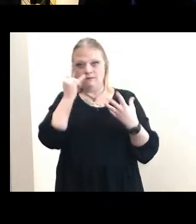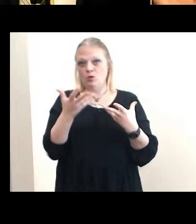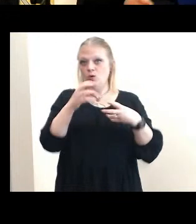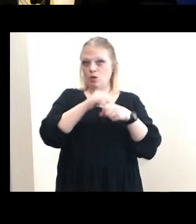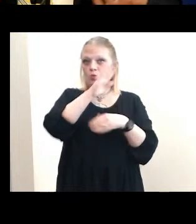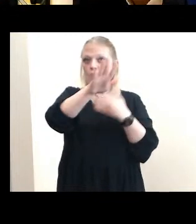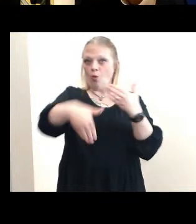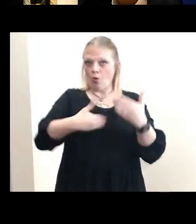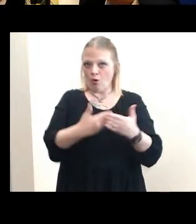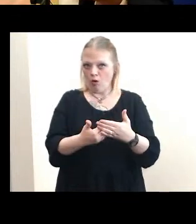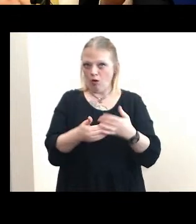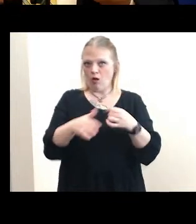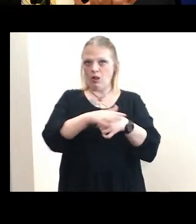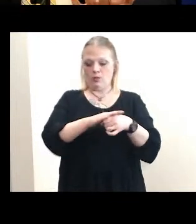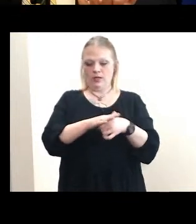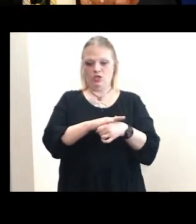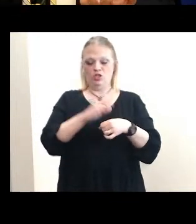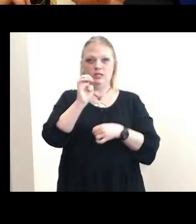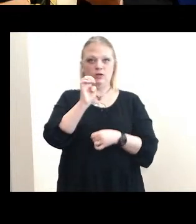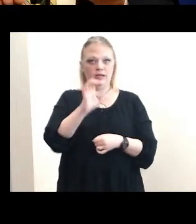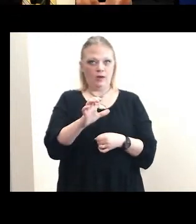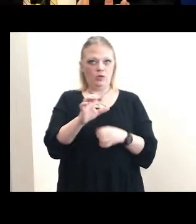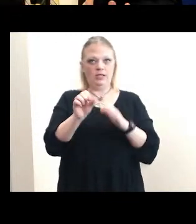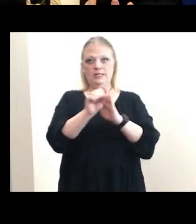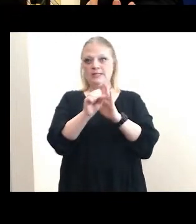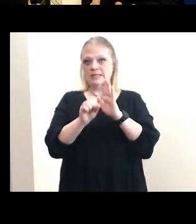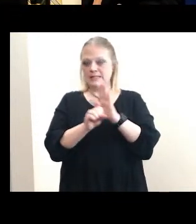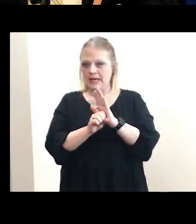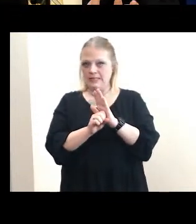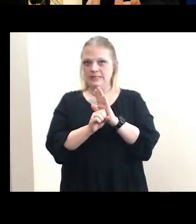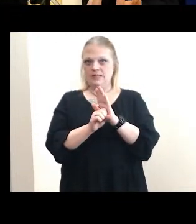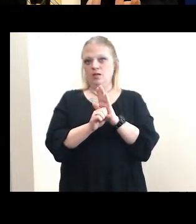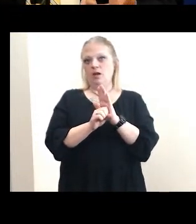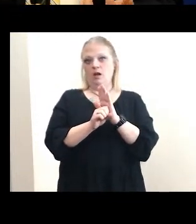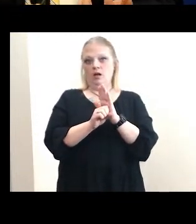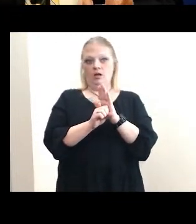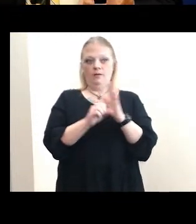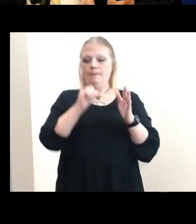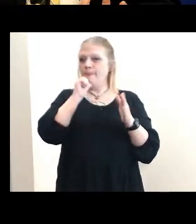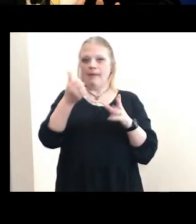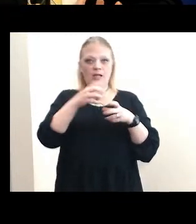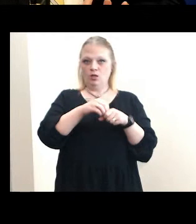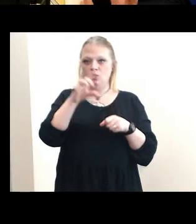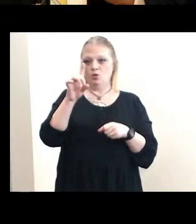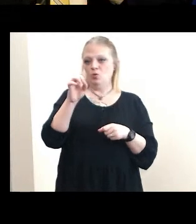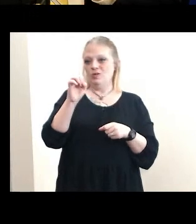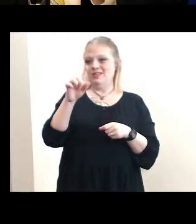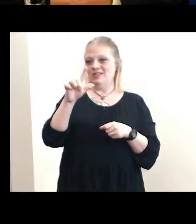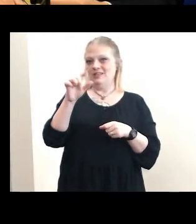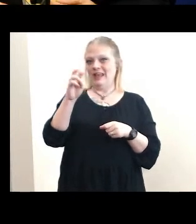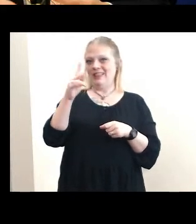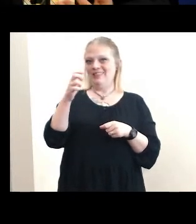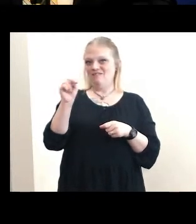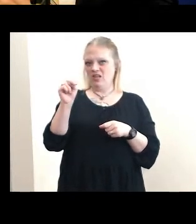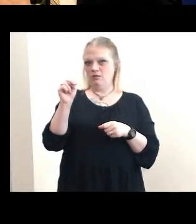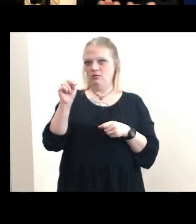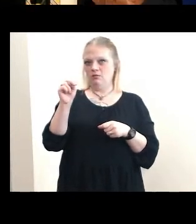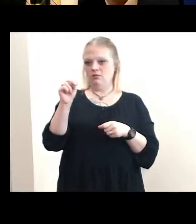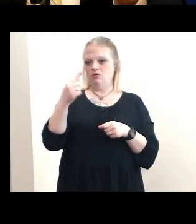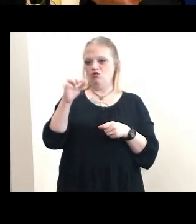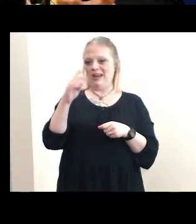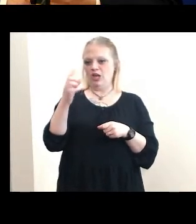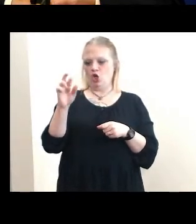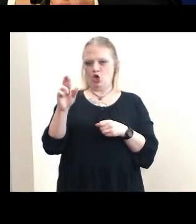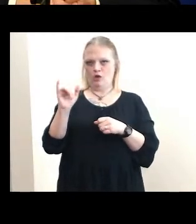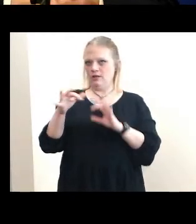the locations, the Erie County locations, the state locations, not including Delavan Grider because that's a FEMA location,